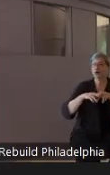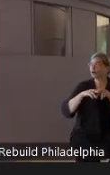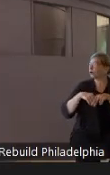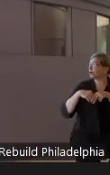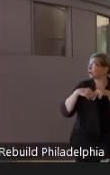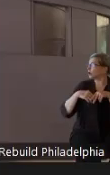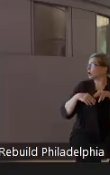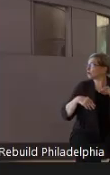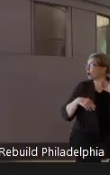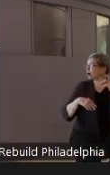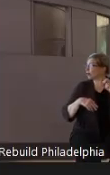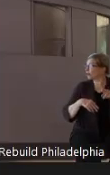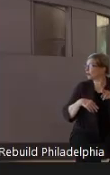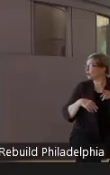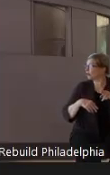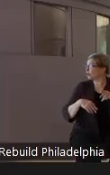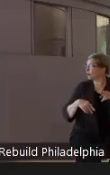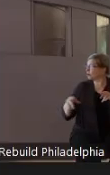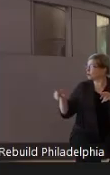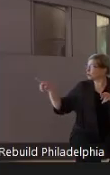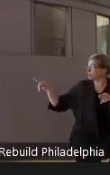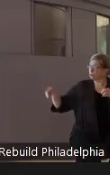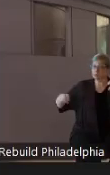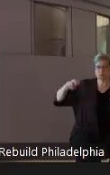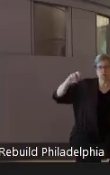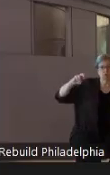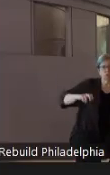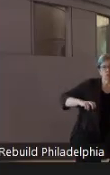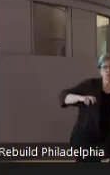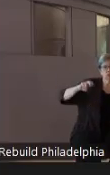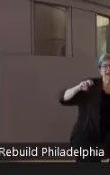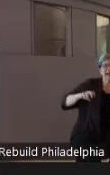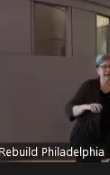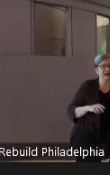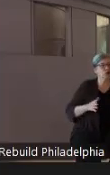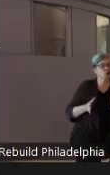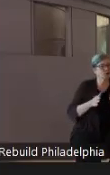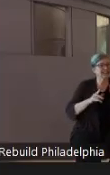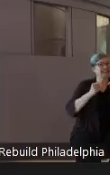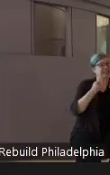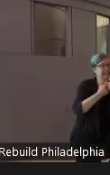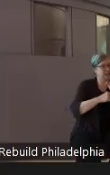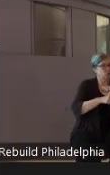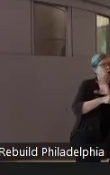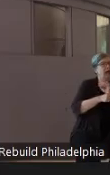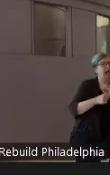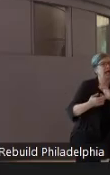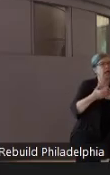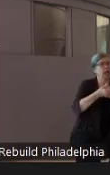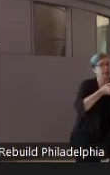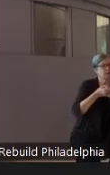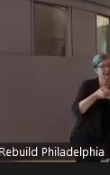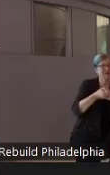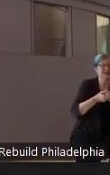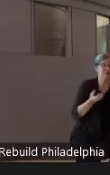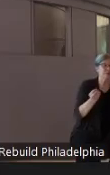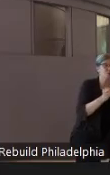access it. And it encourages teamwork and collaboration because a lot of kids, the more it